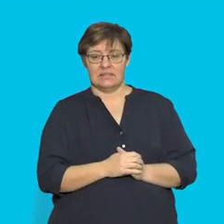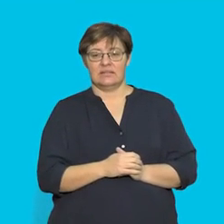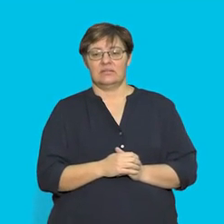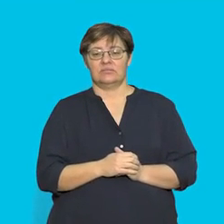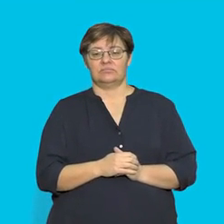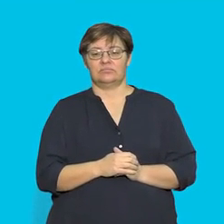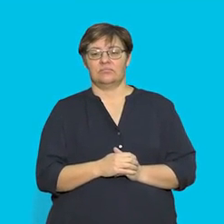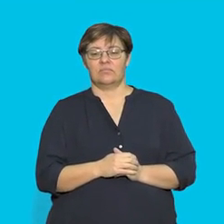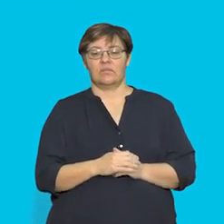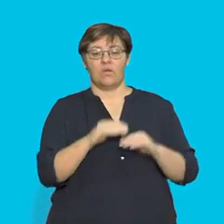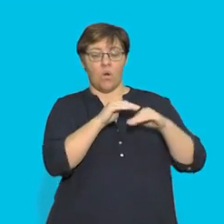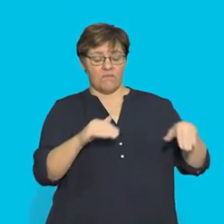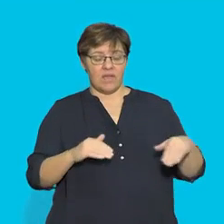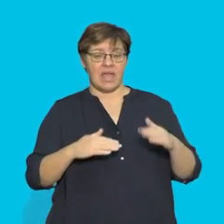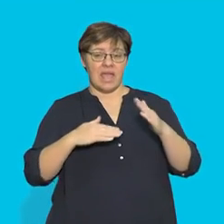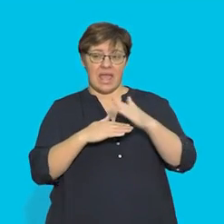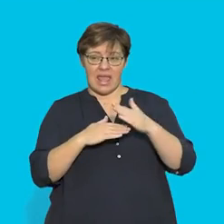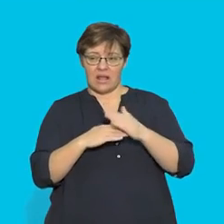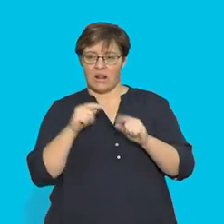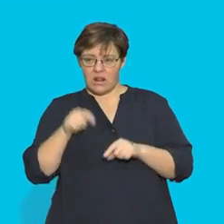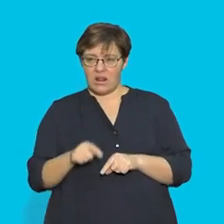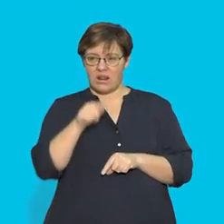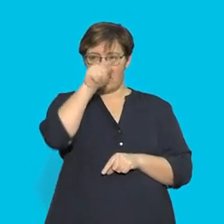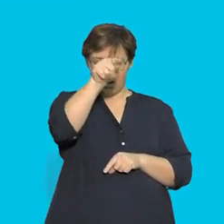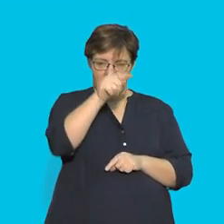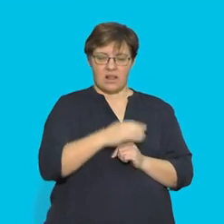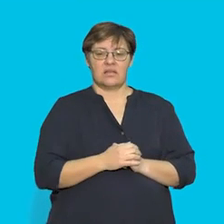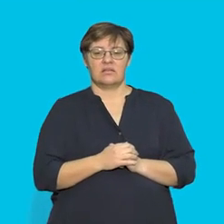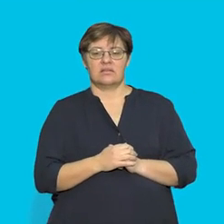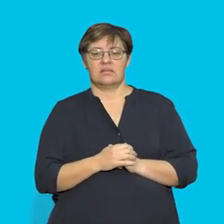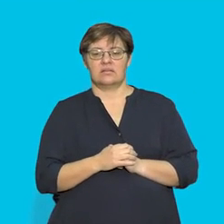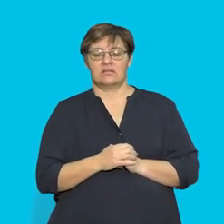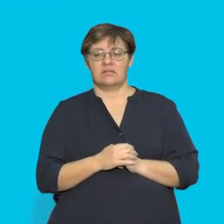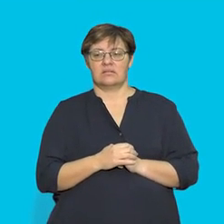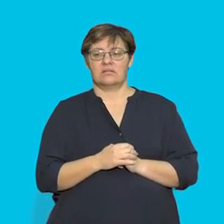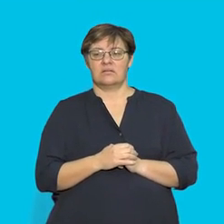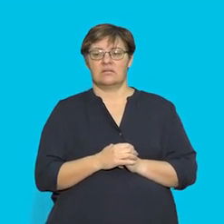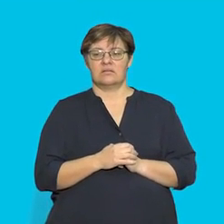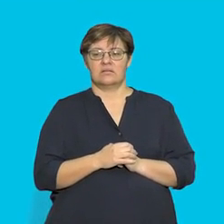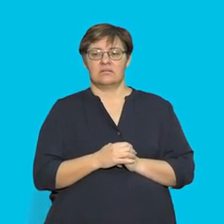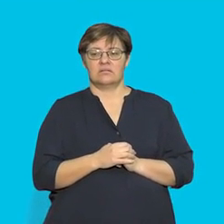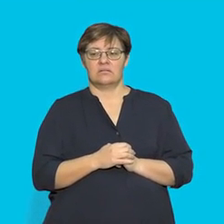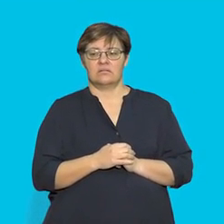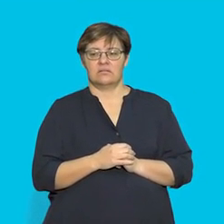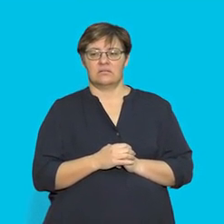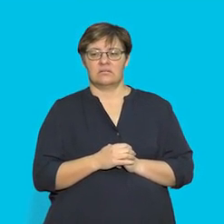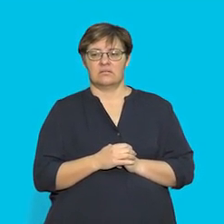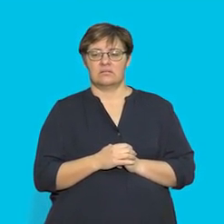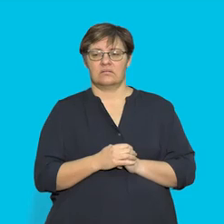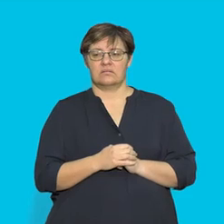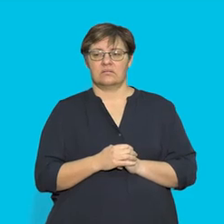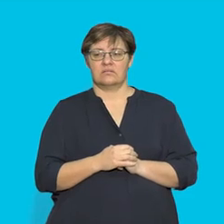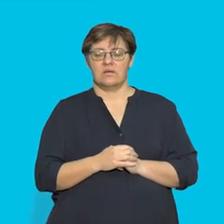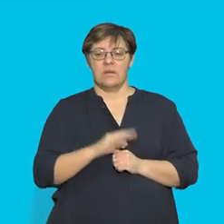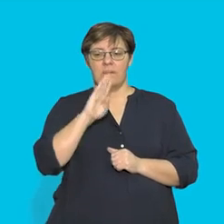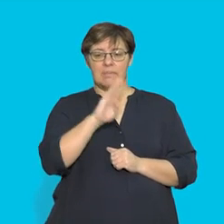So BC over the angle across from it, and across from BC, we've got 42. So BC